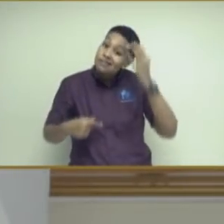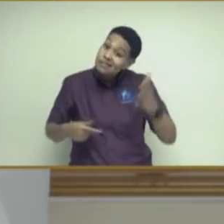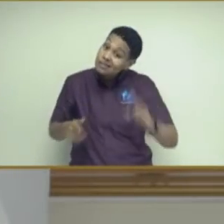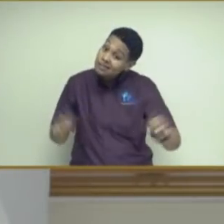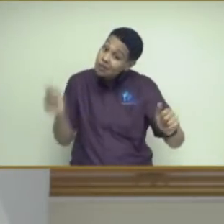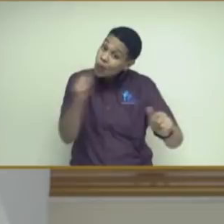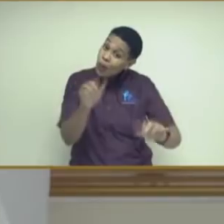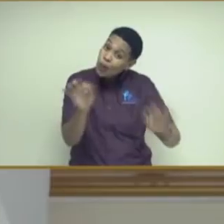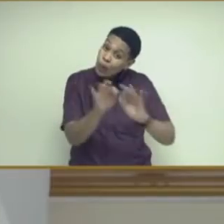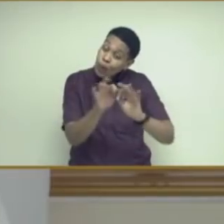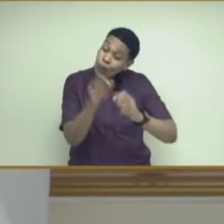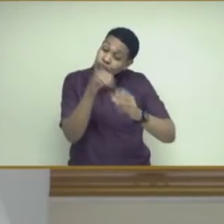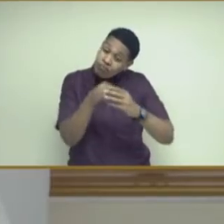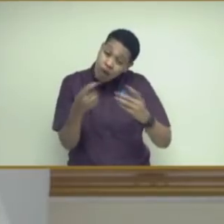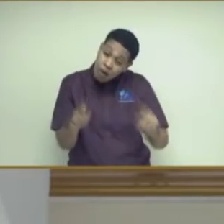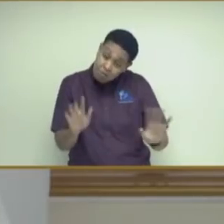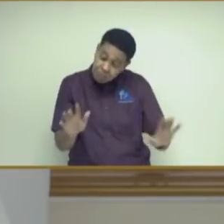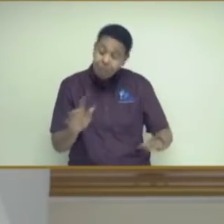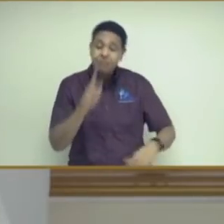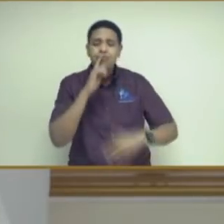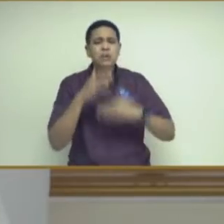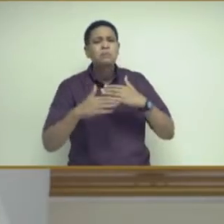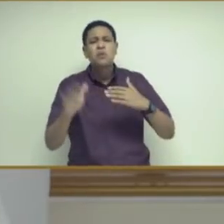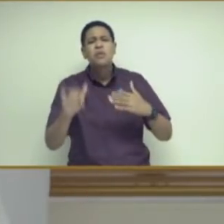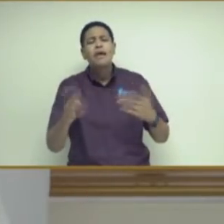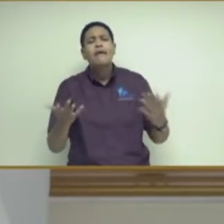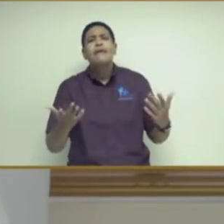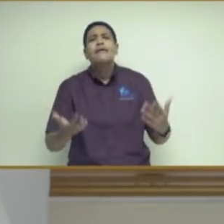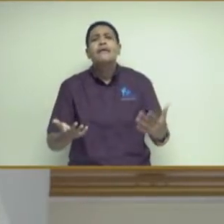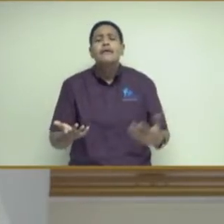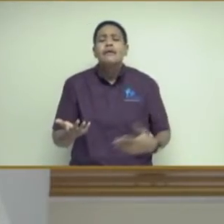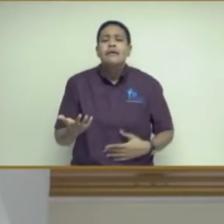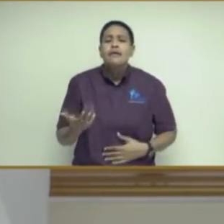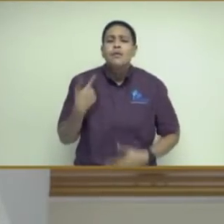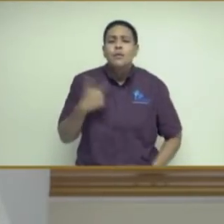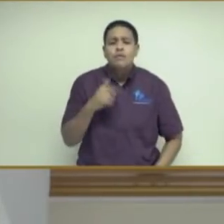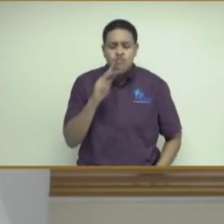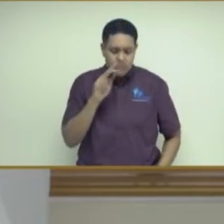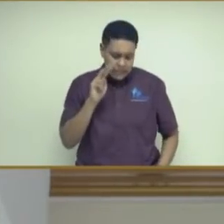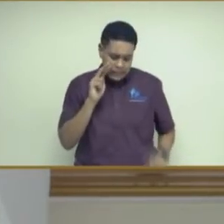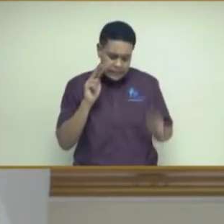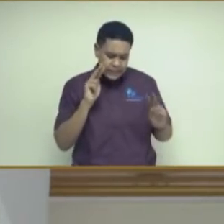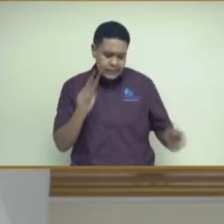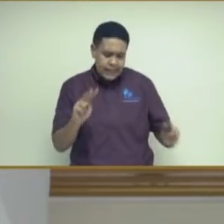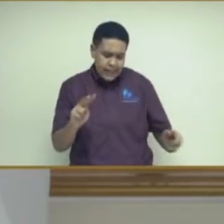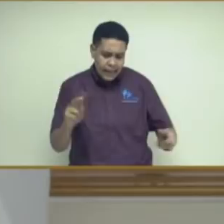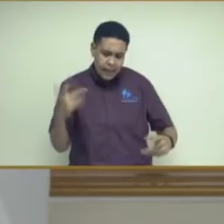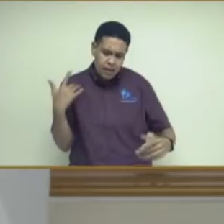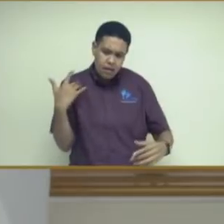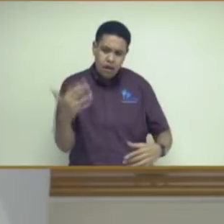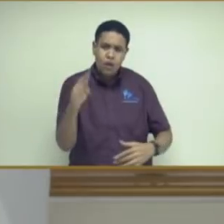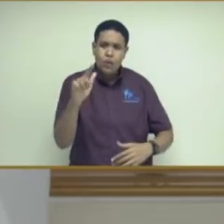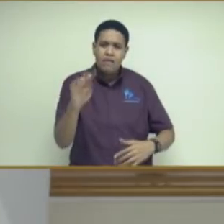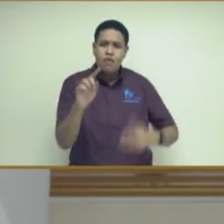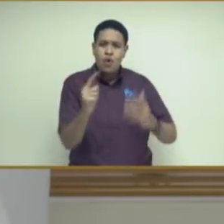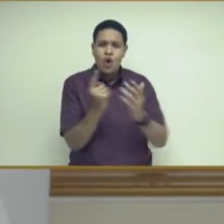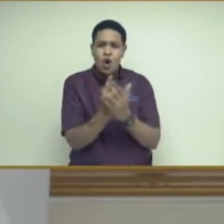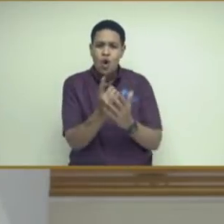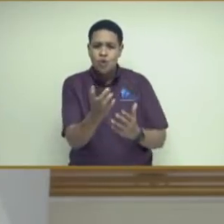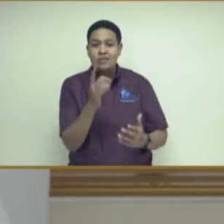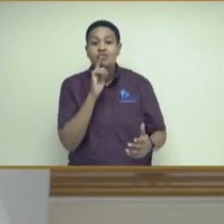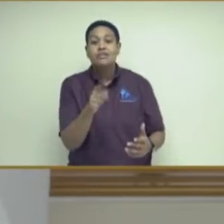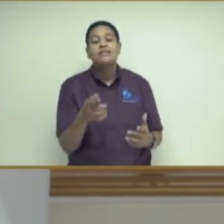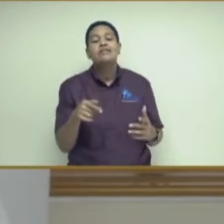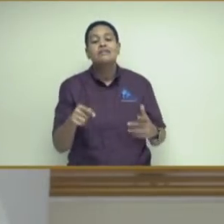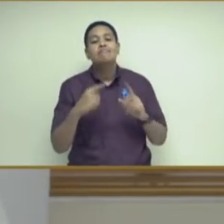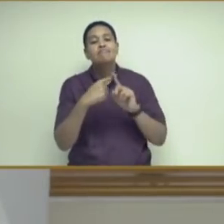counts. Beyond that, we have seen over the last 24 hours, and this is